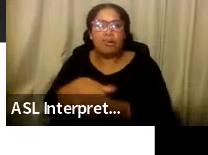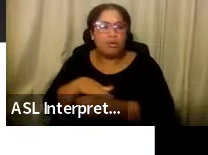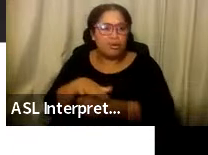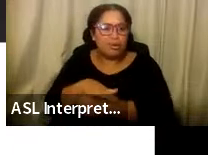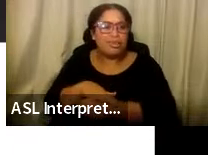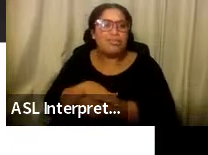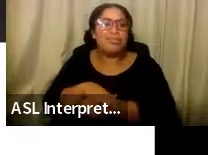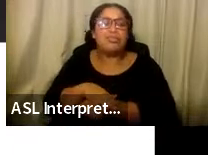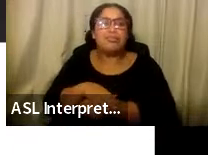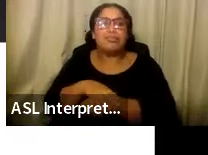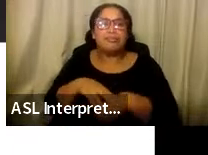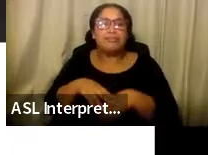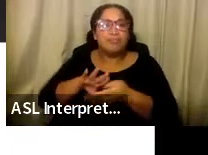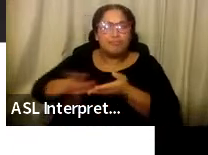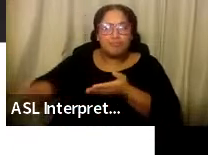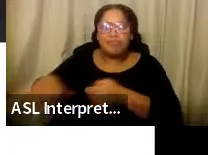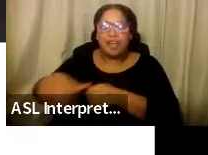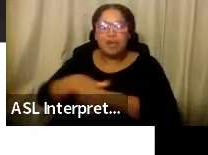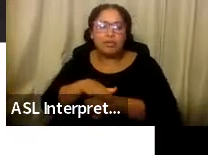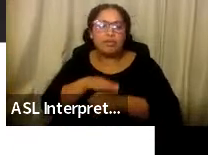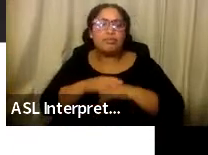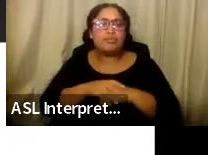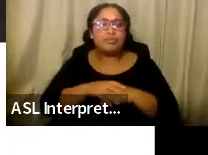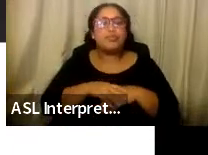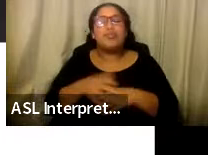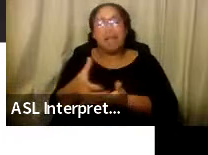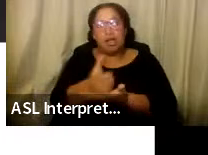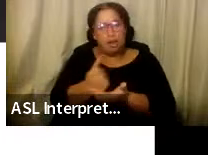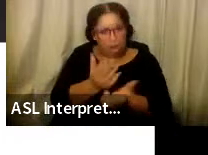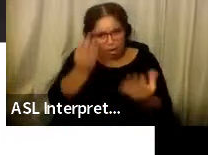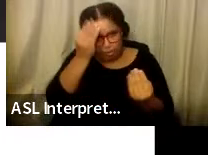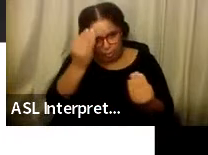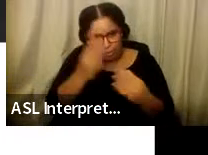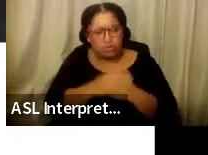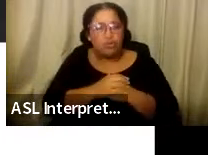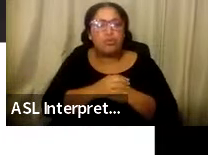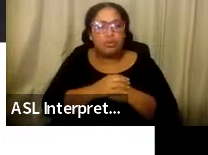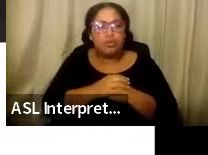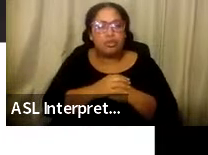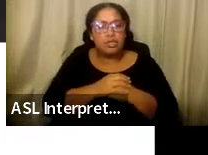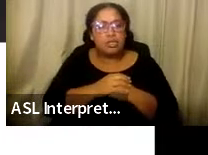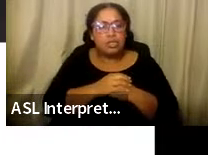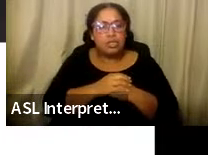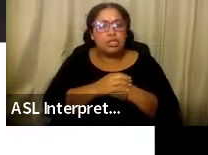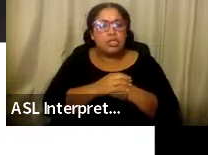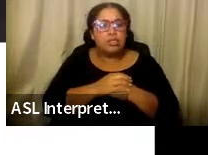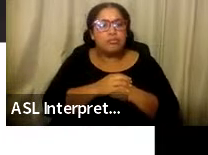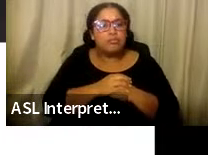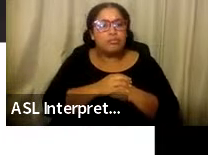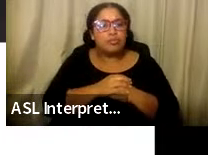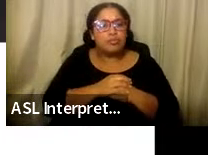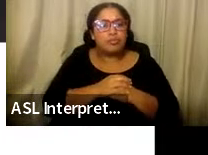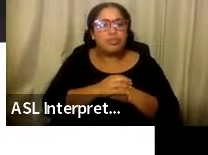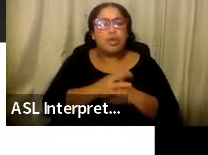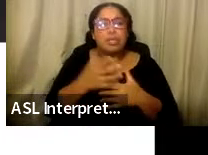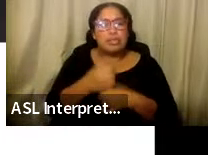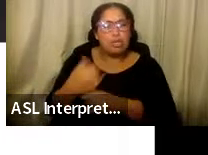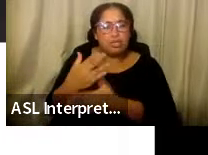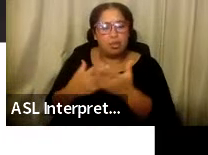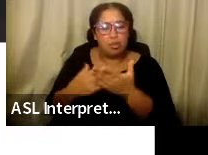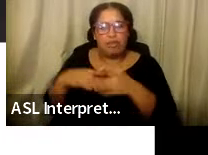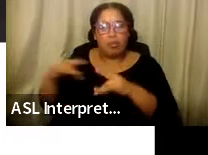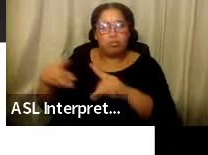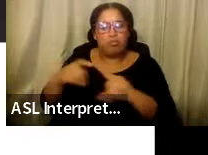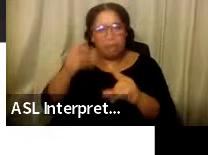this, but I'm going to summarize it very quickly. And I just want to talk about some of the things that we learned from this.